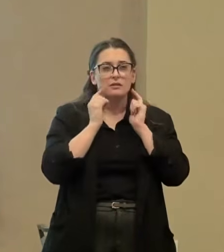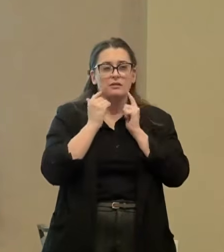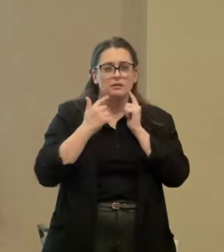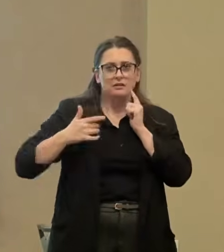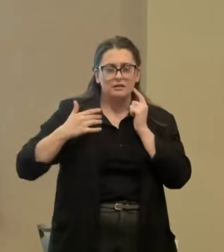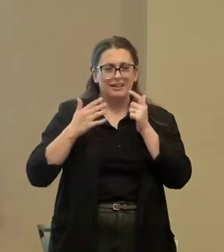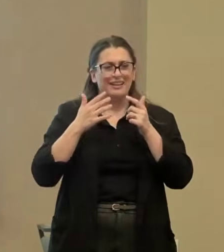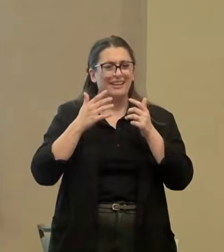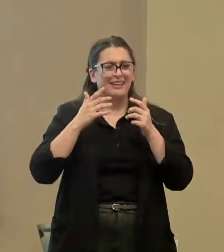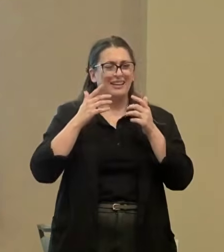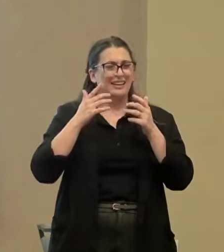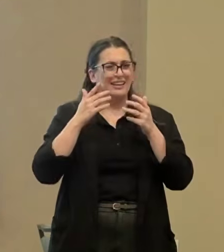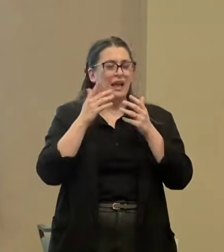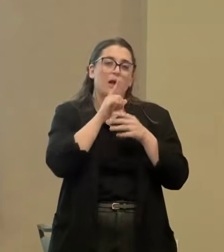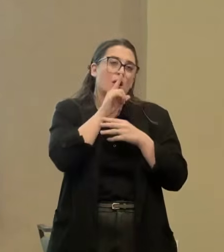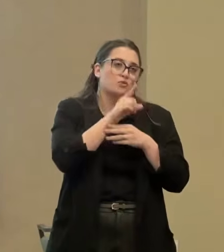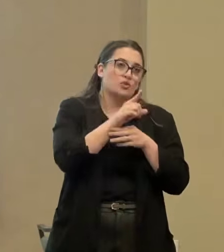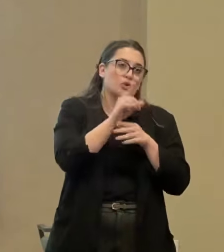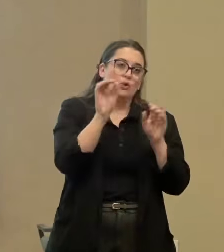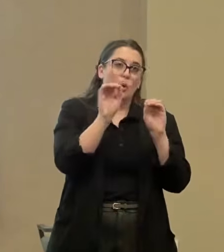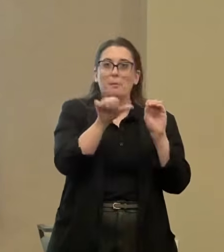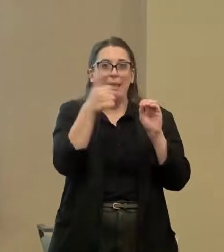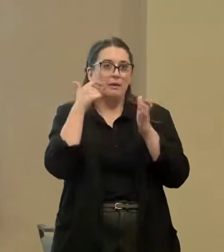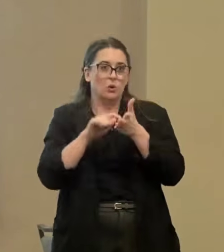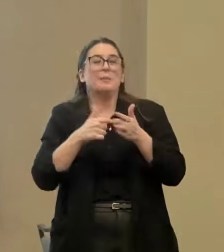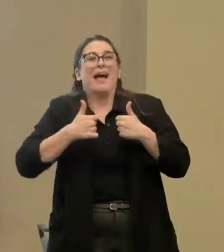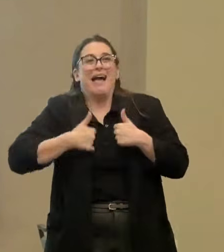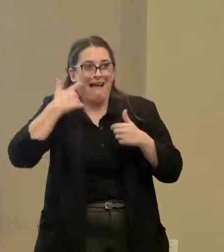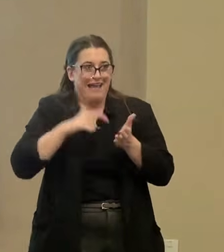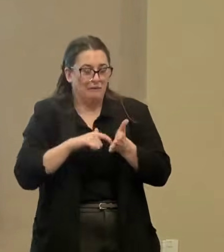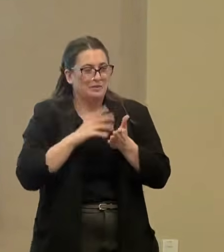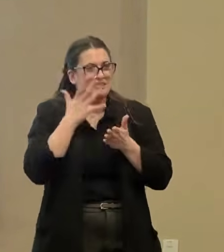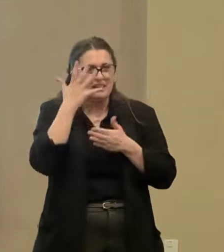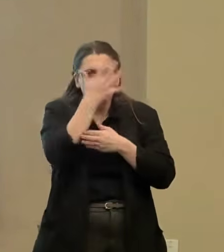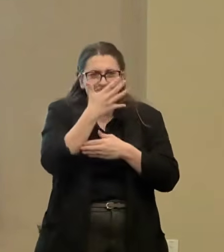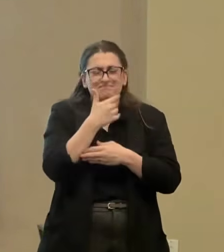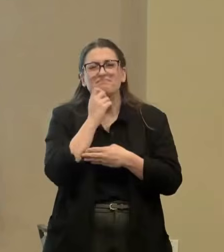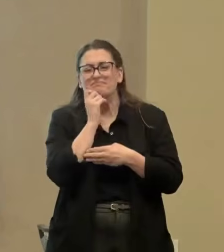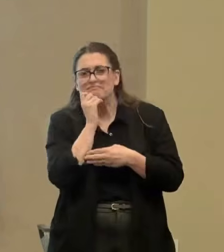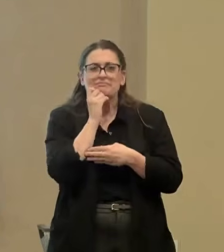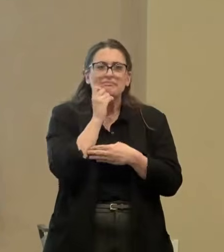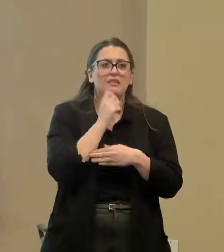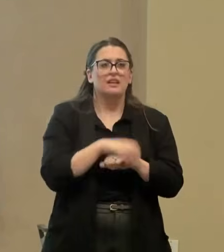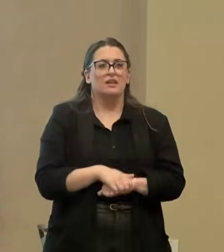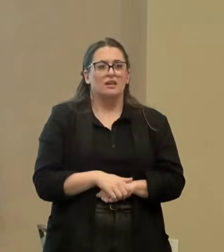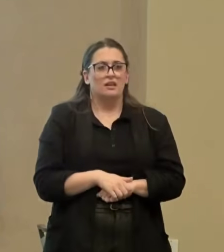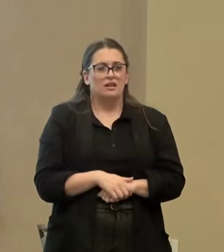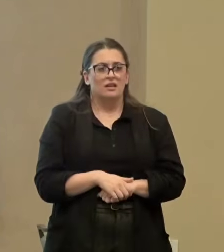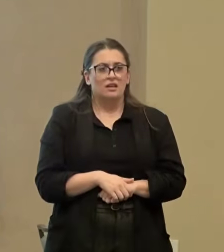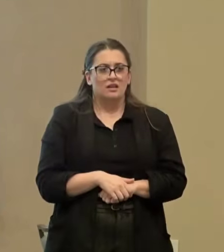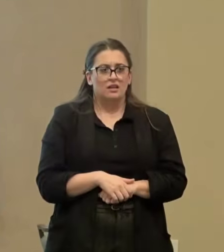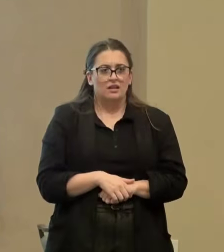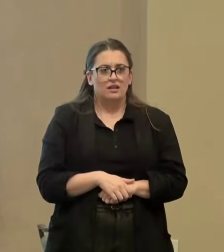eventually, I'm sure nobody else noticed it, but I'm